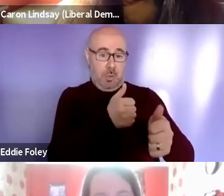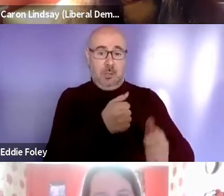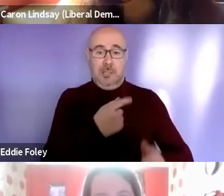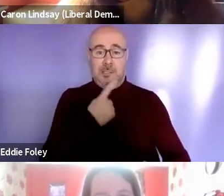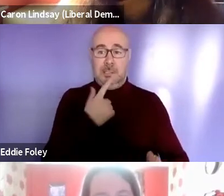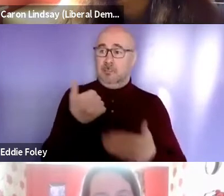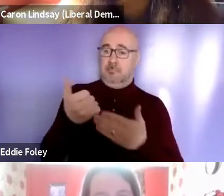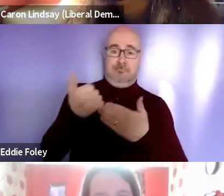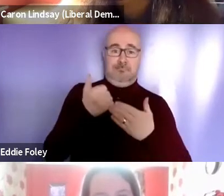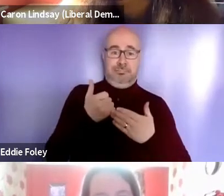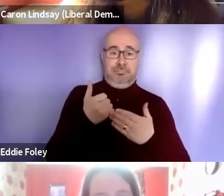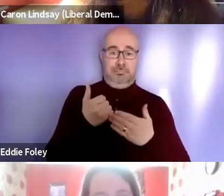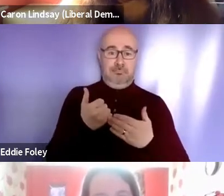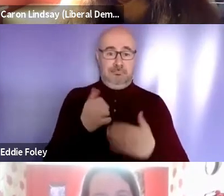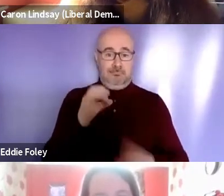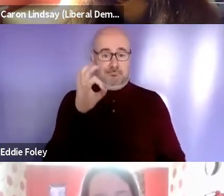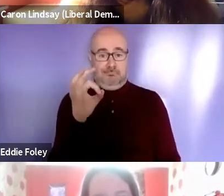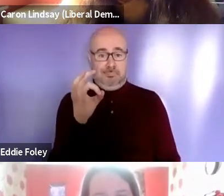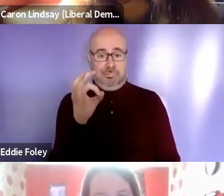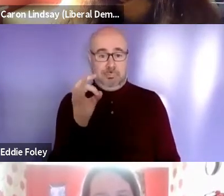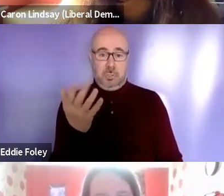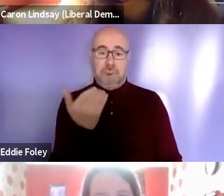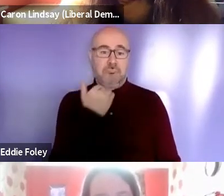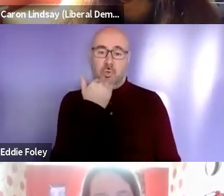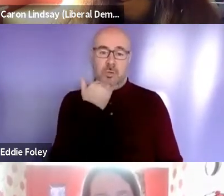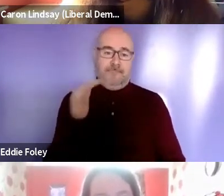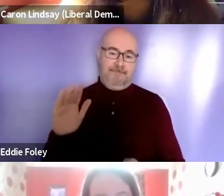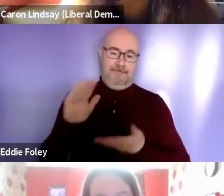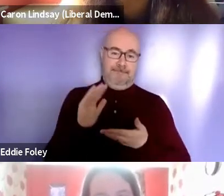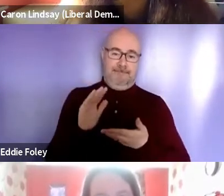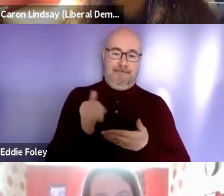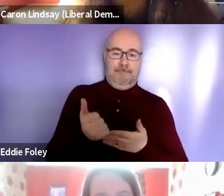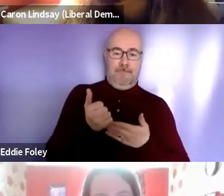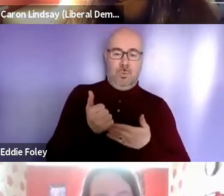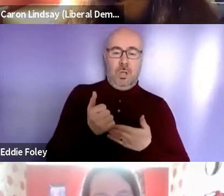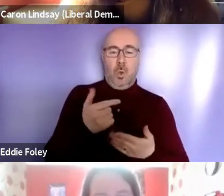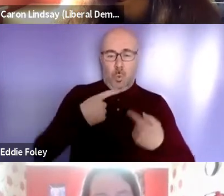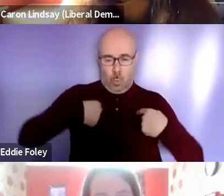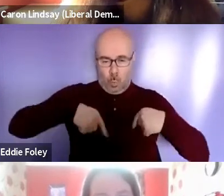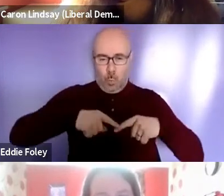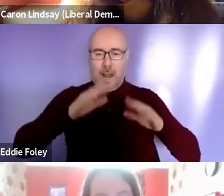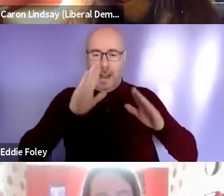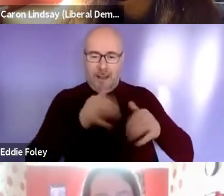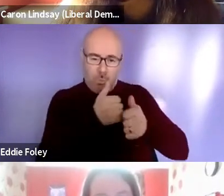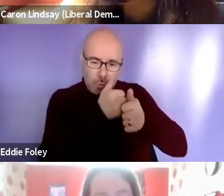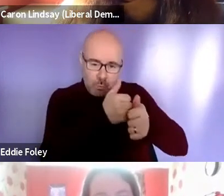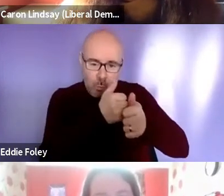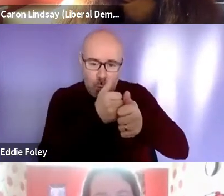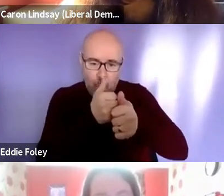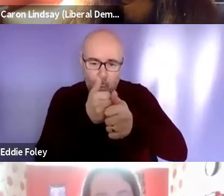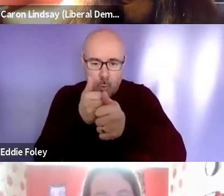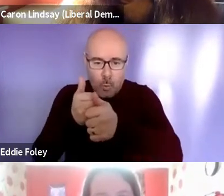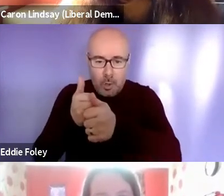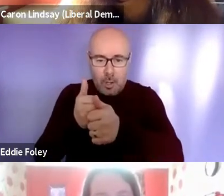need to think actually about how we can help small businesses become more accessible, because as Gillian said, it benefits